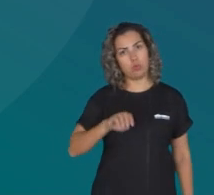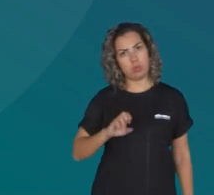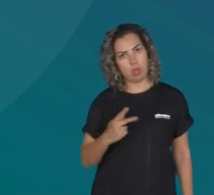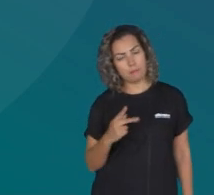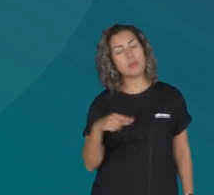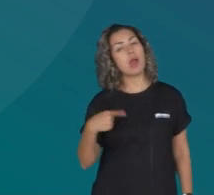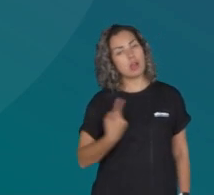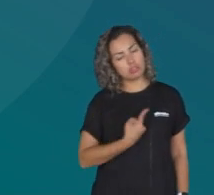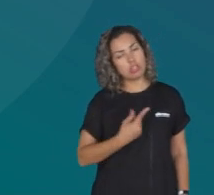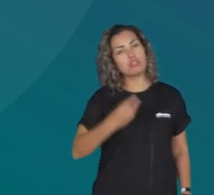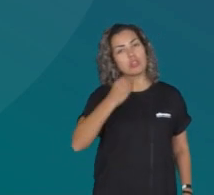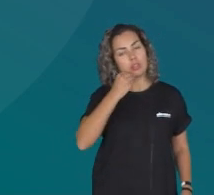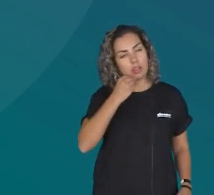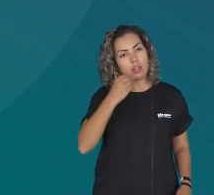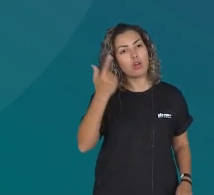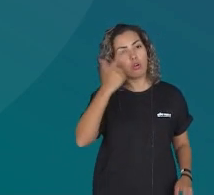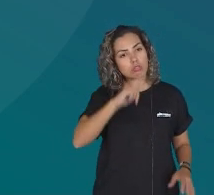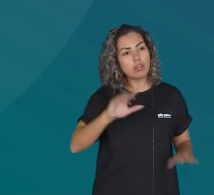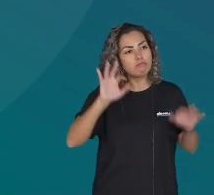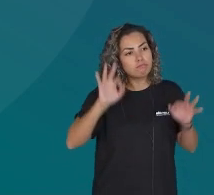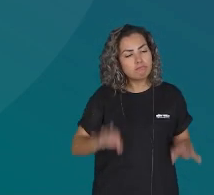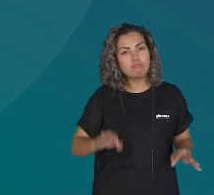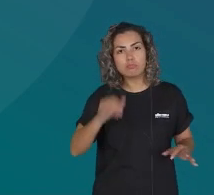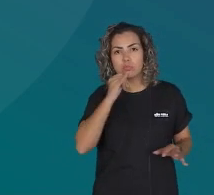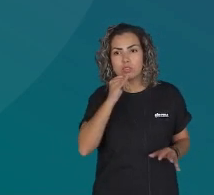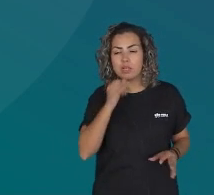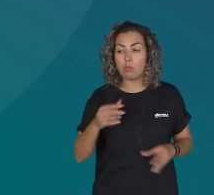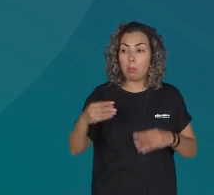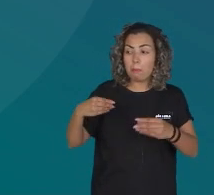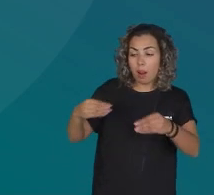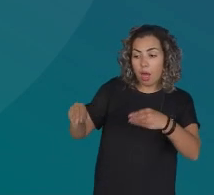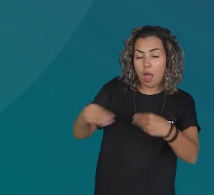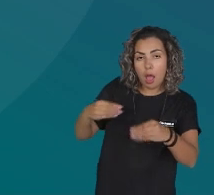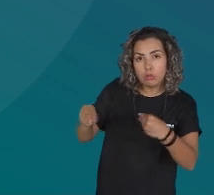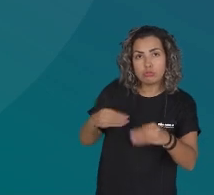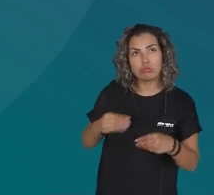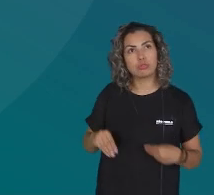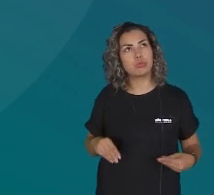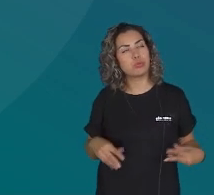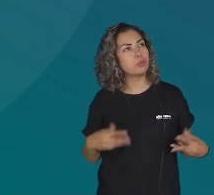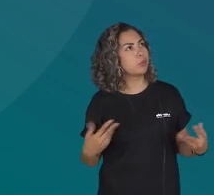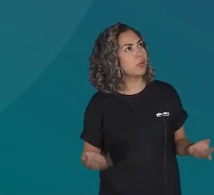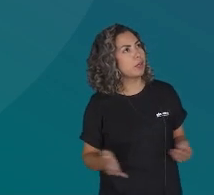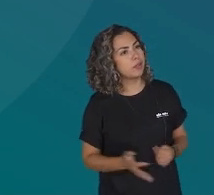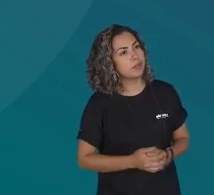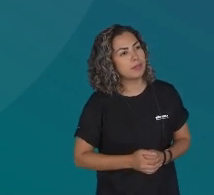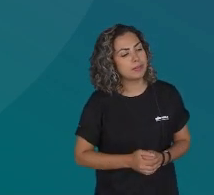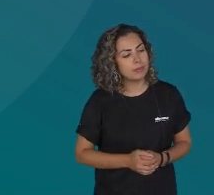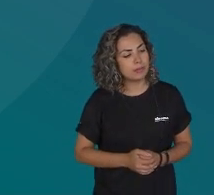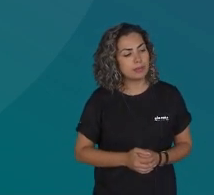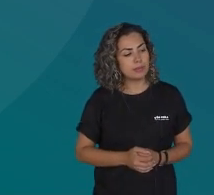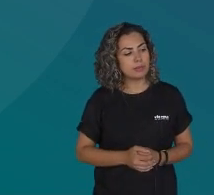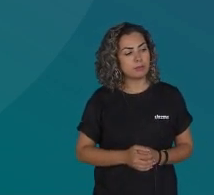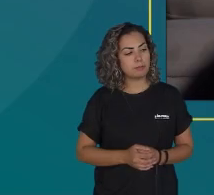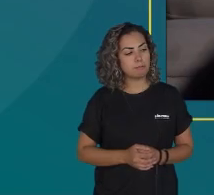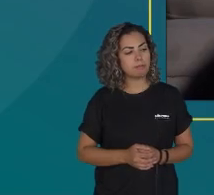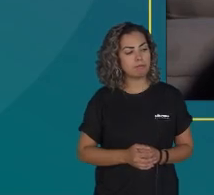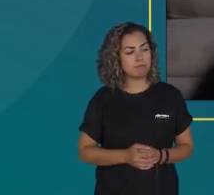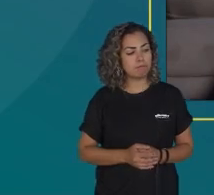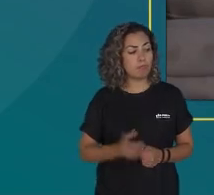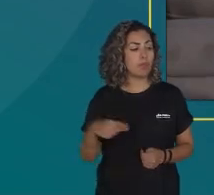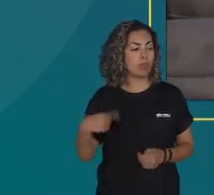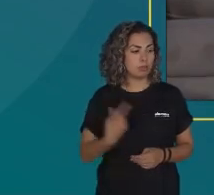like plastics and others, actually cities are represented, because you can make a huge